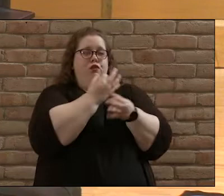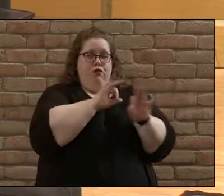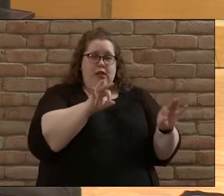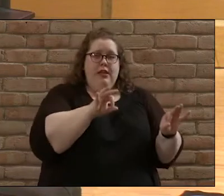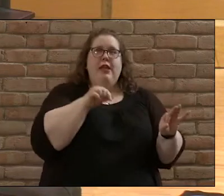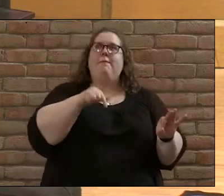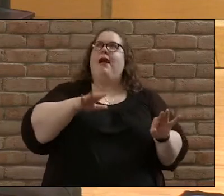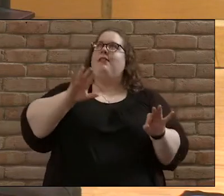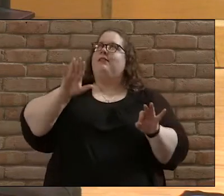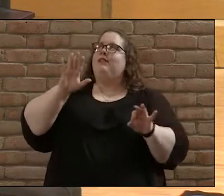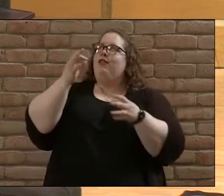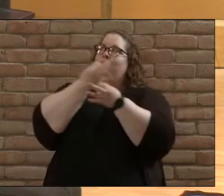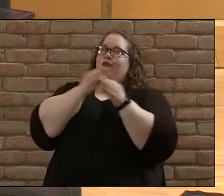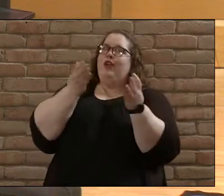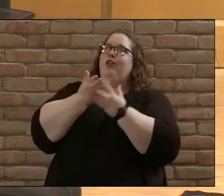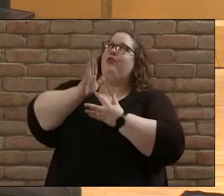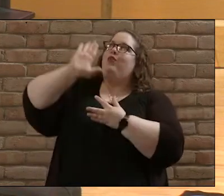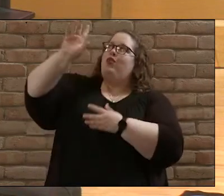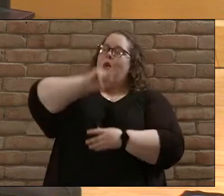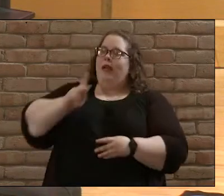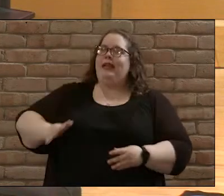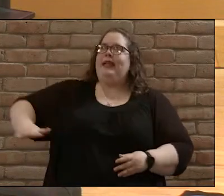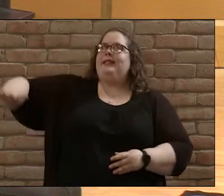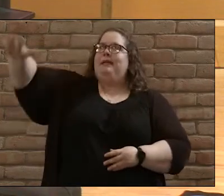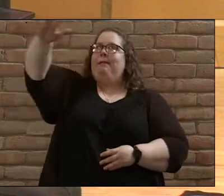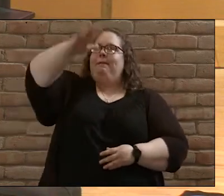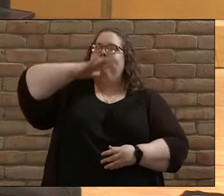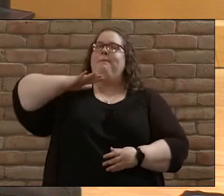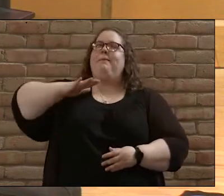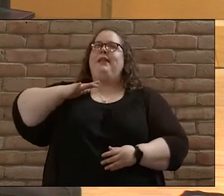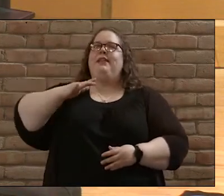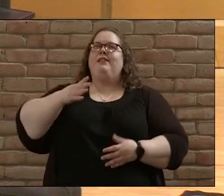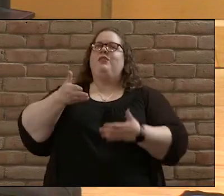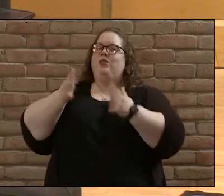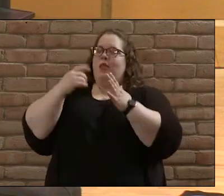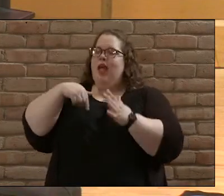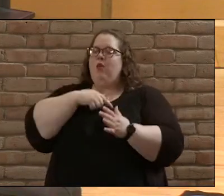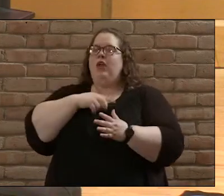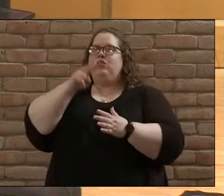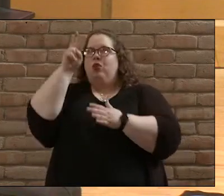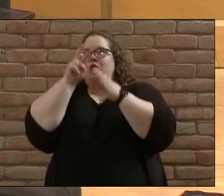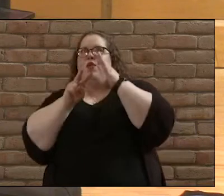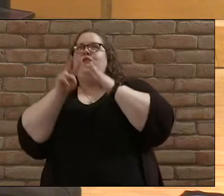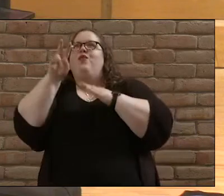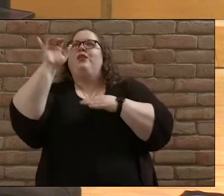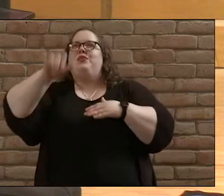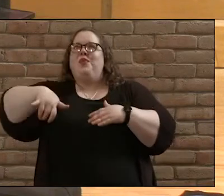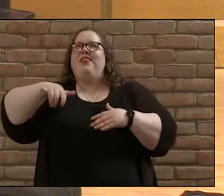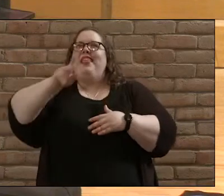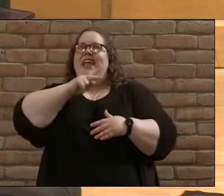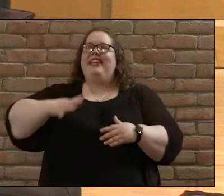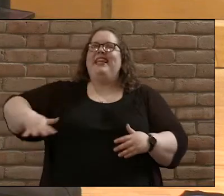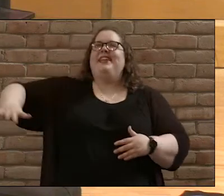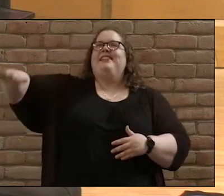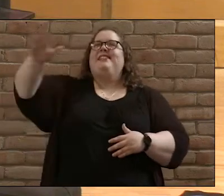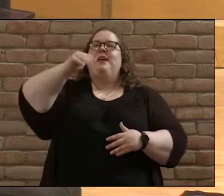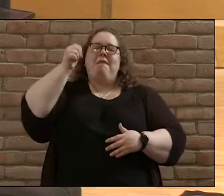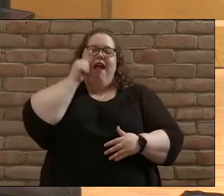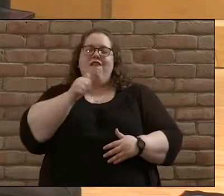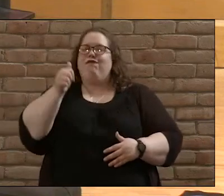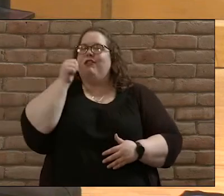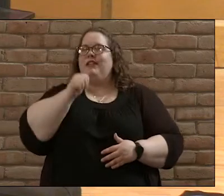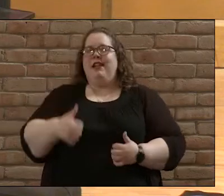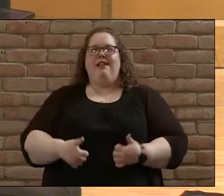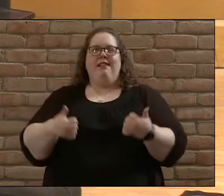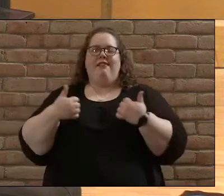your kingdom. So let us look forward to that kingdom each and every day as we go about our lives, as we live in step with